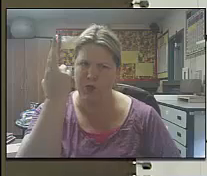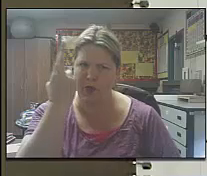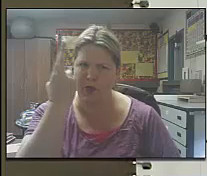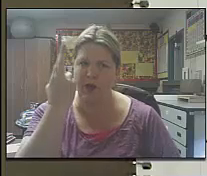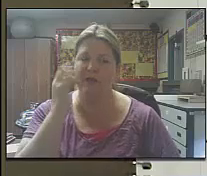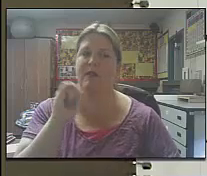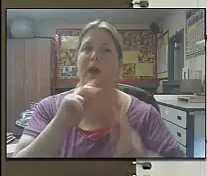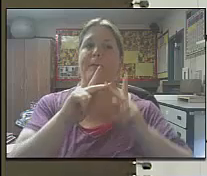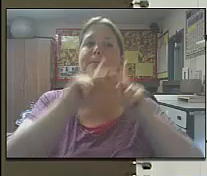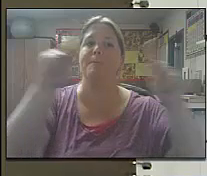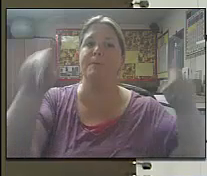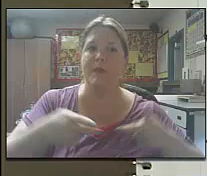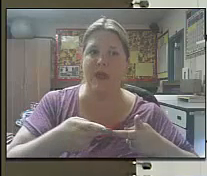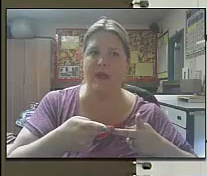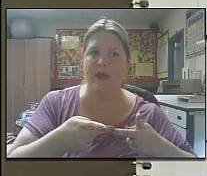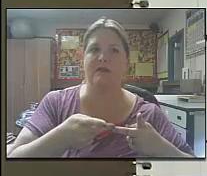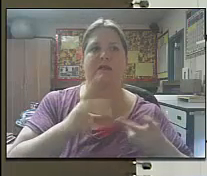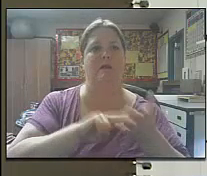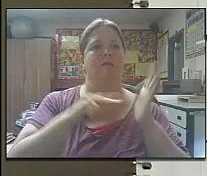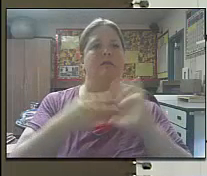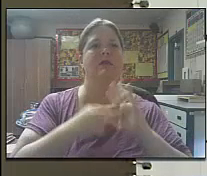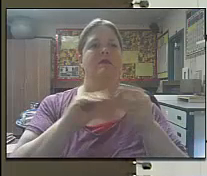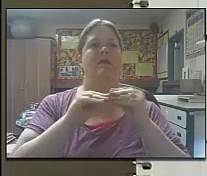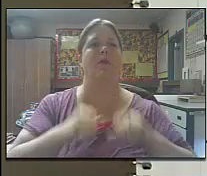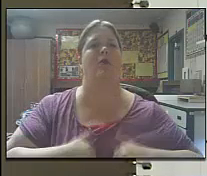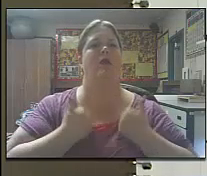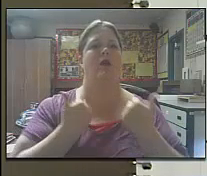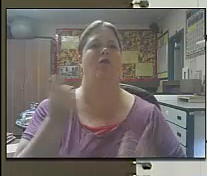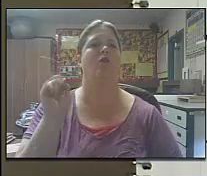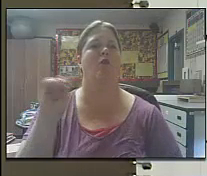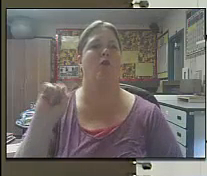place is where the number lives.